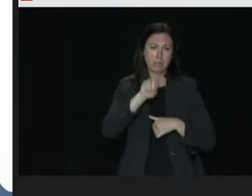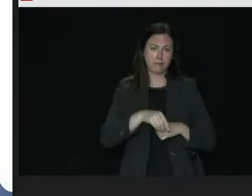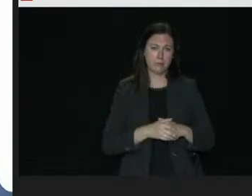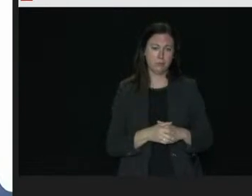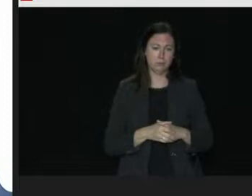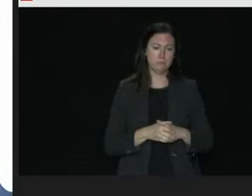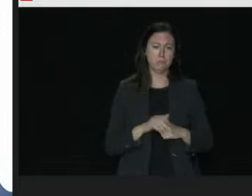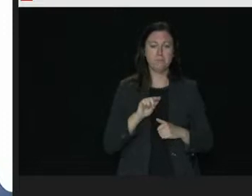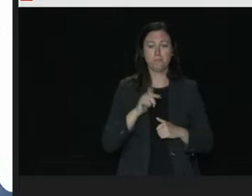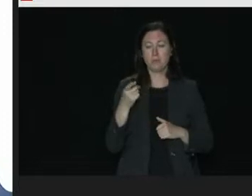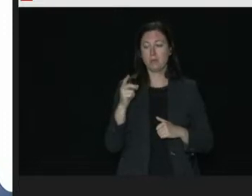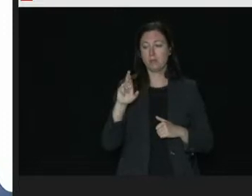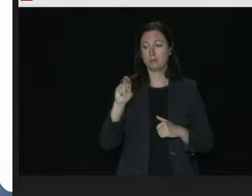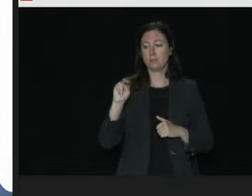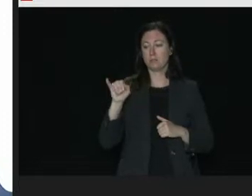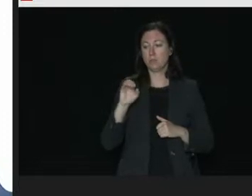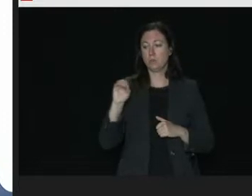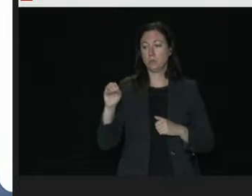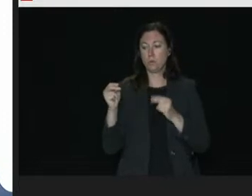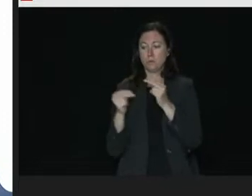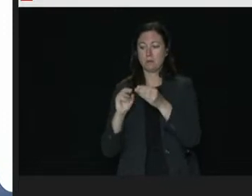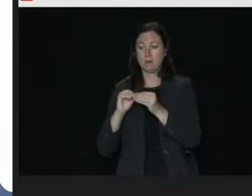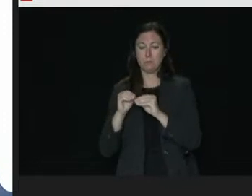Diapositive 6. Slide 6.